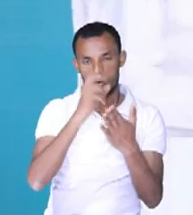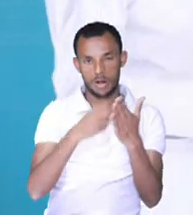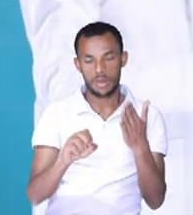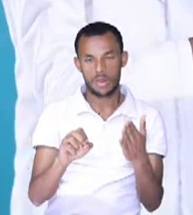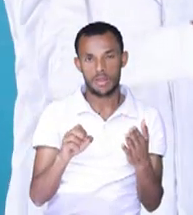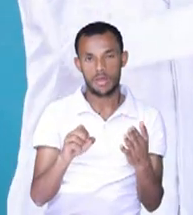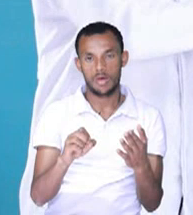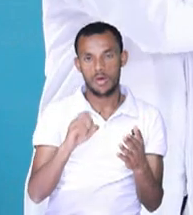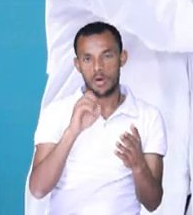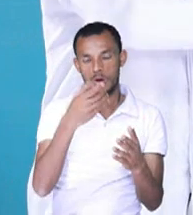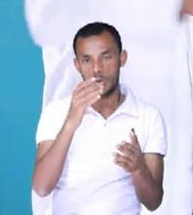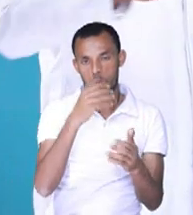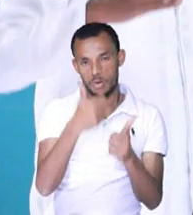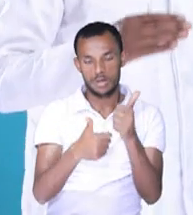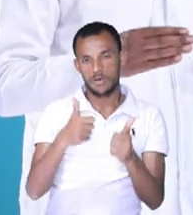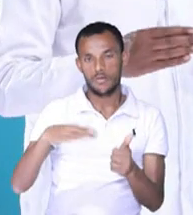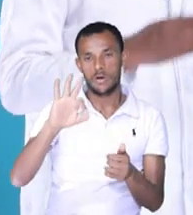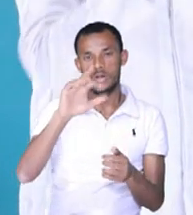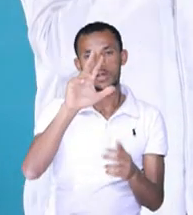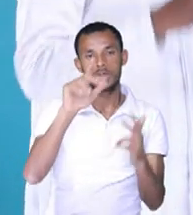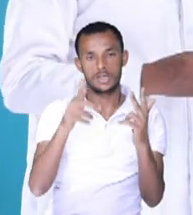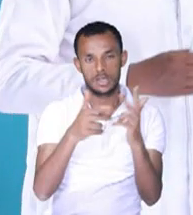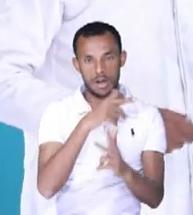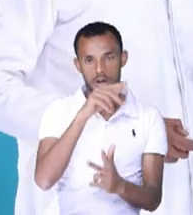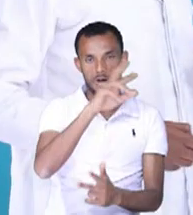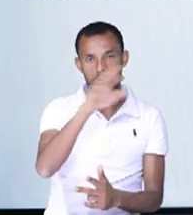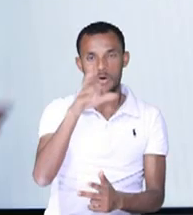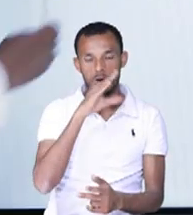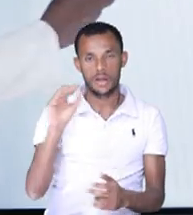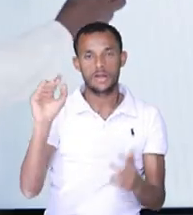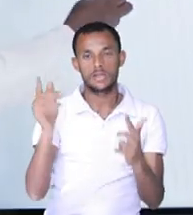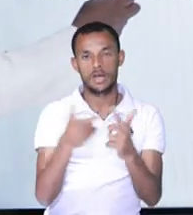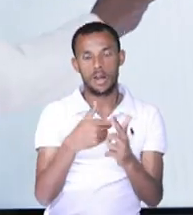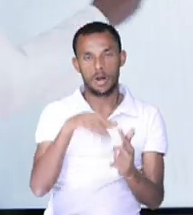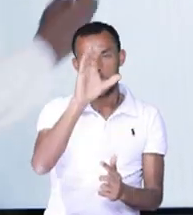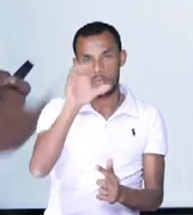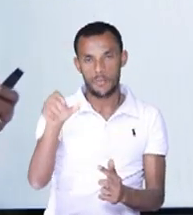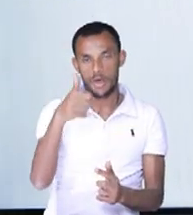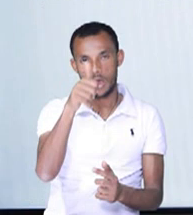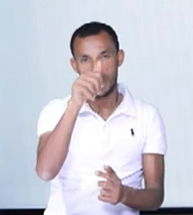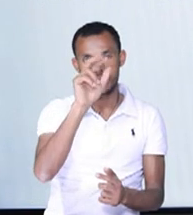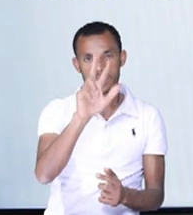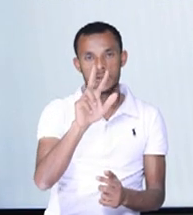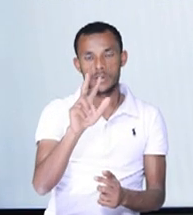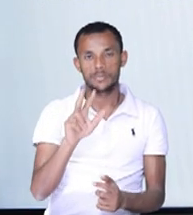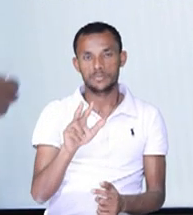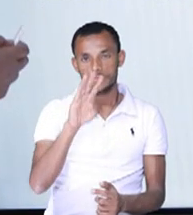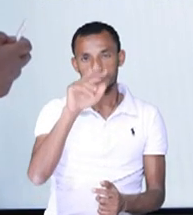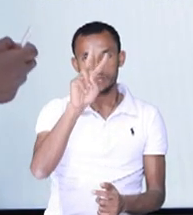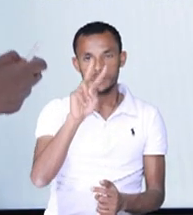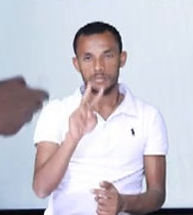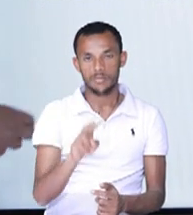present or which is found in the third row and second column, which was A3, B2 it will be. What